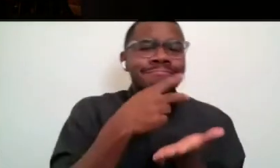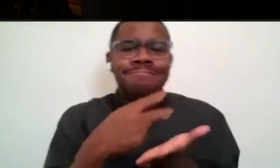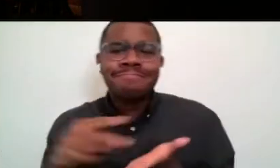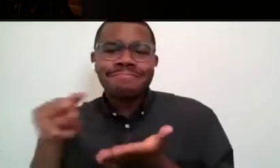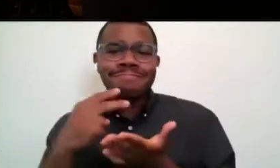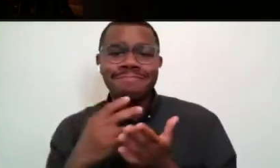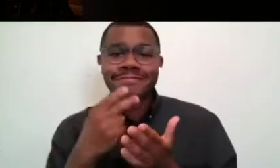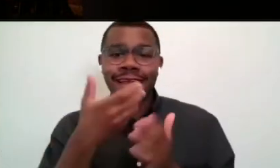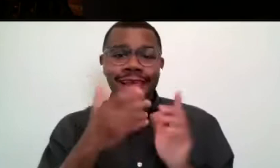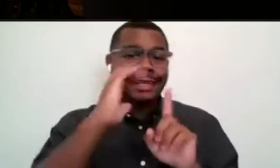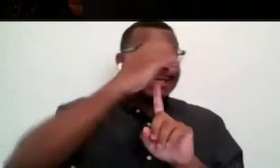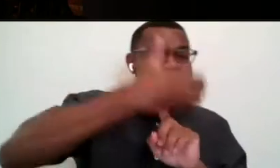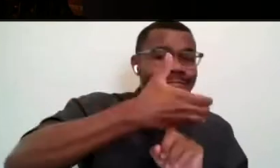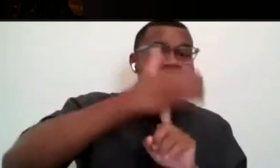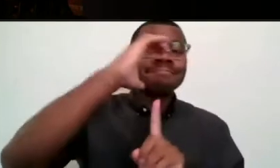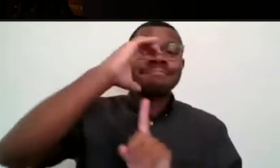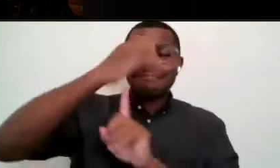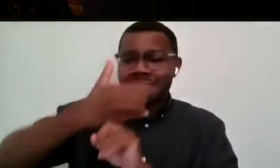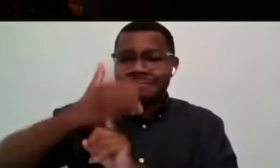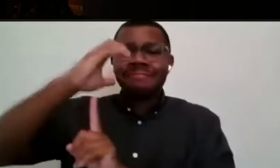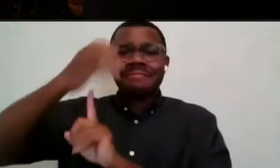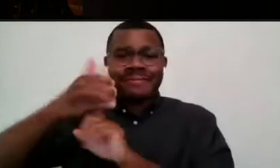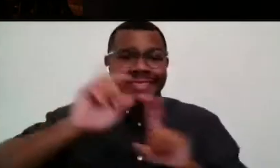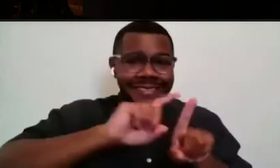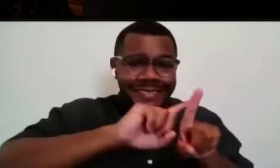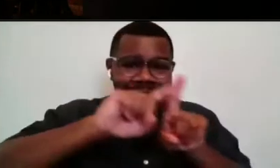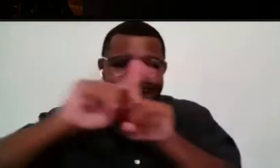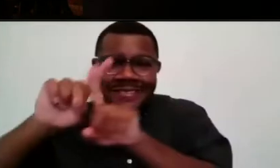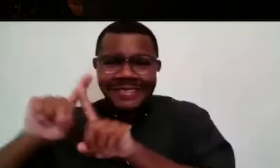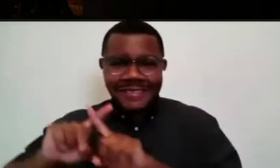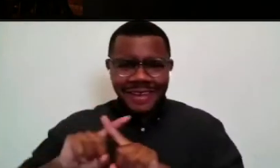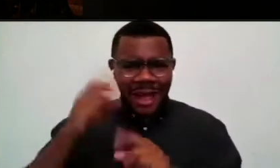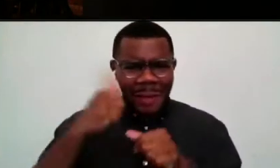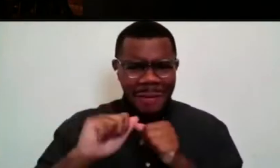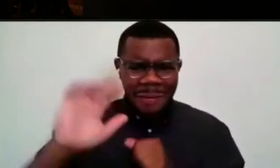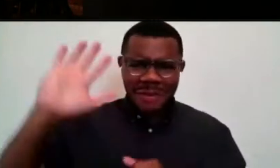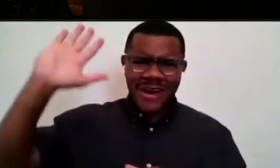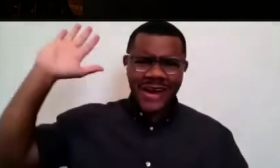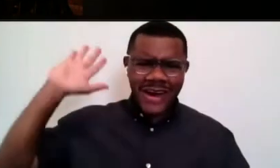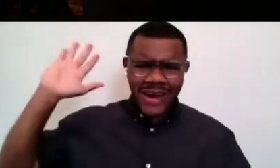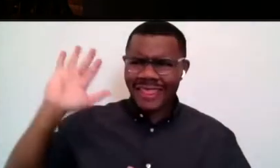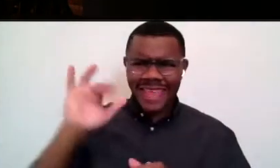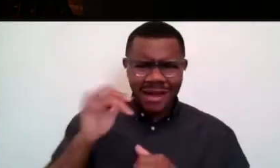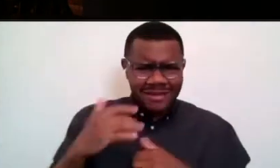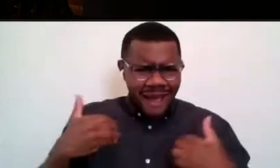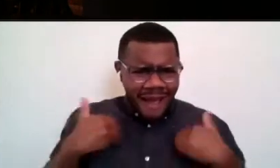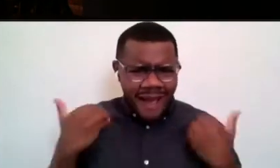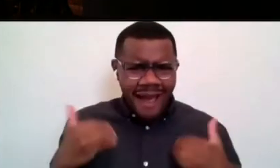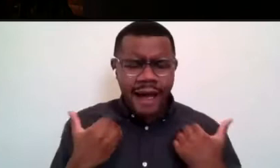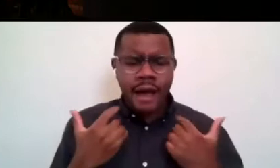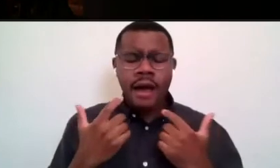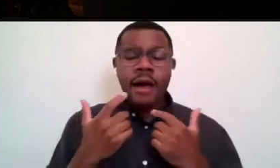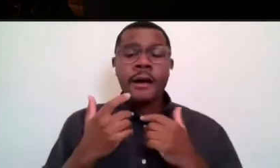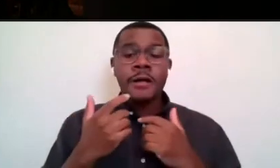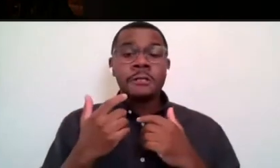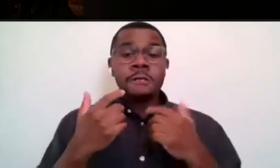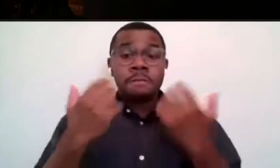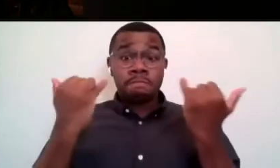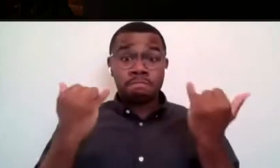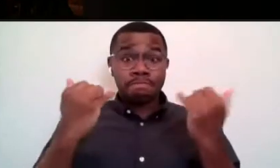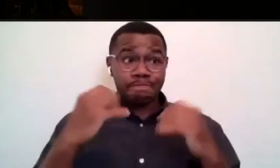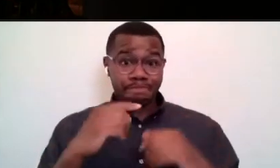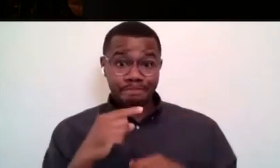that this was early, early stuff for me. Then it takes me back to the jail, you know, like, you know, telling these women my